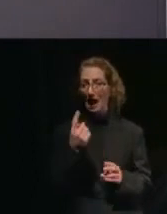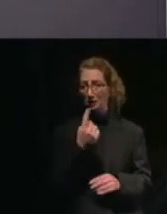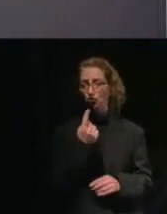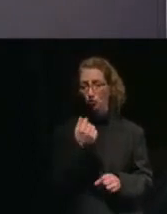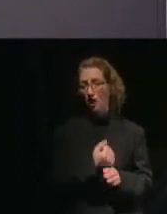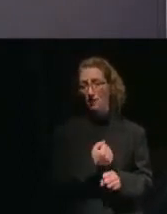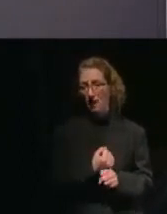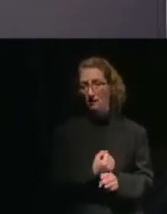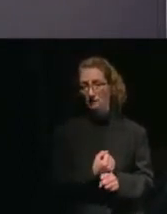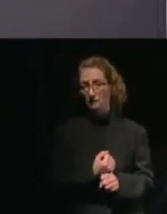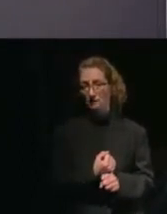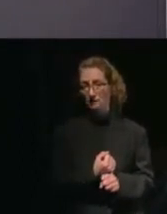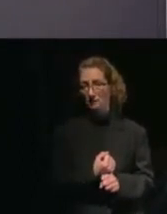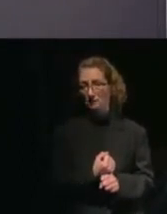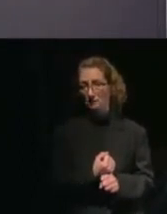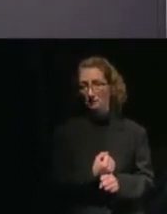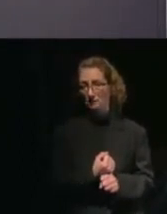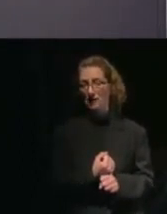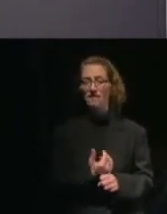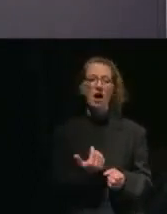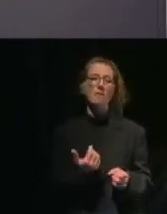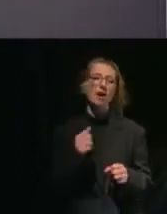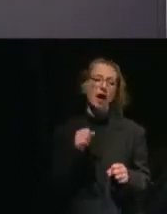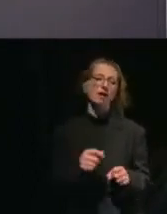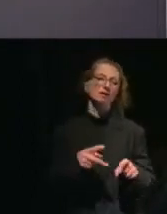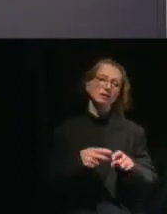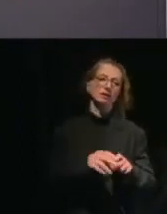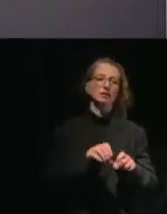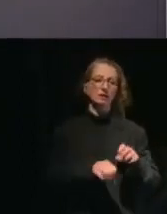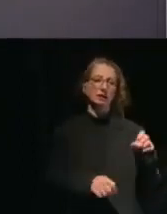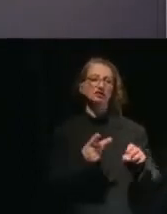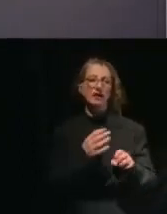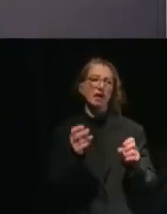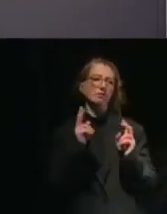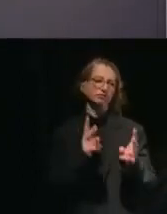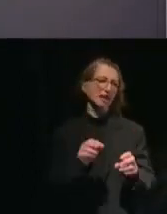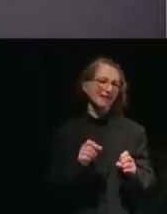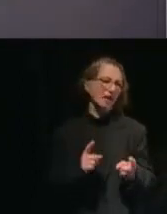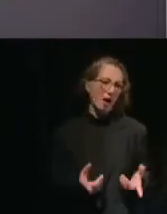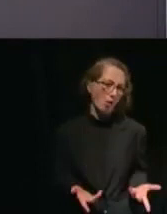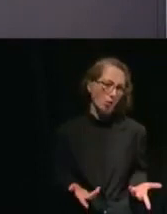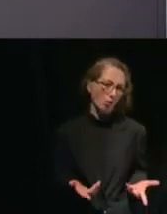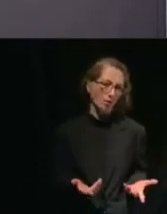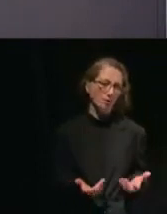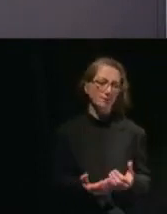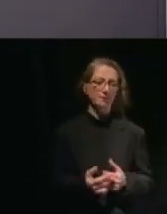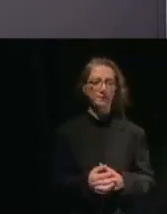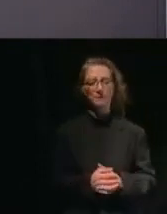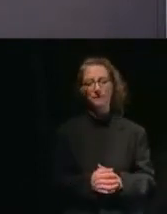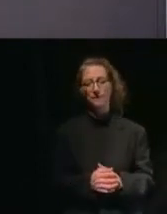And because you could save it, it was also a little bit difficult to evaluate, but still,